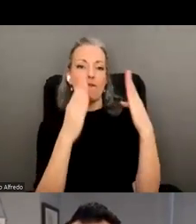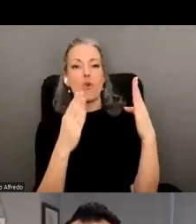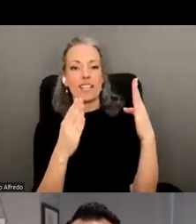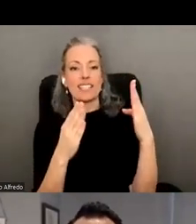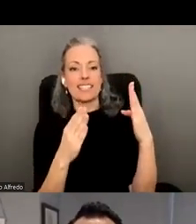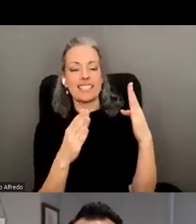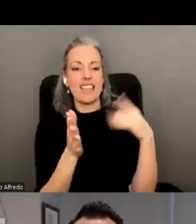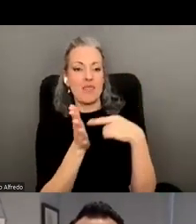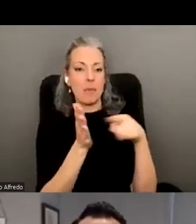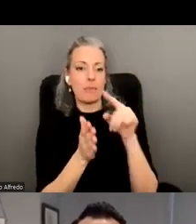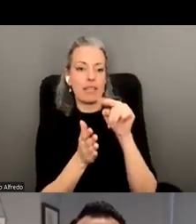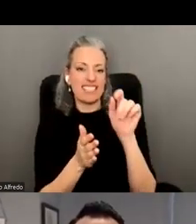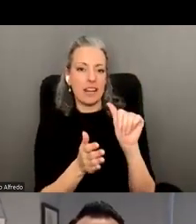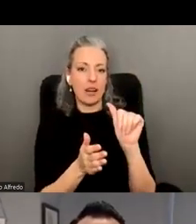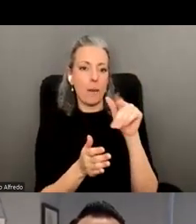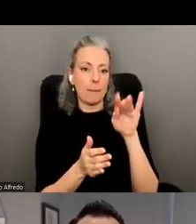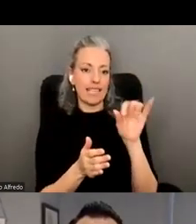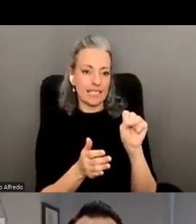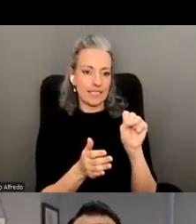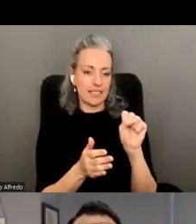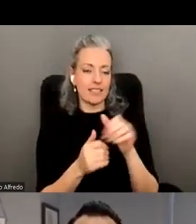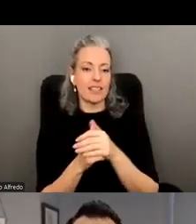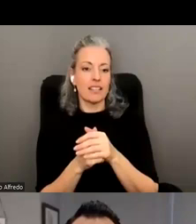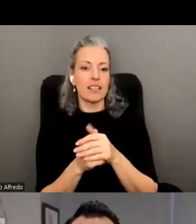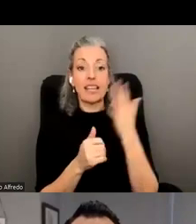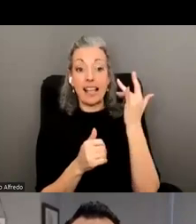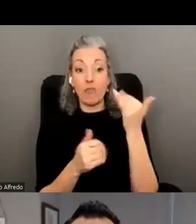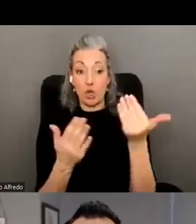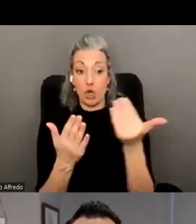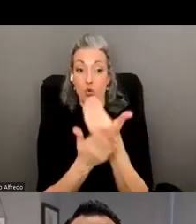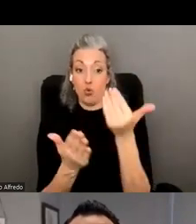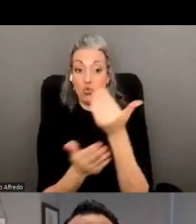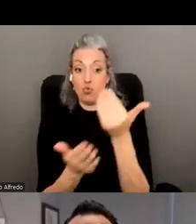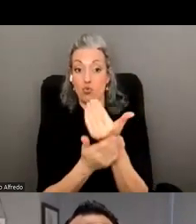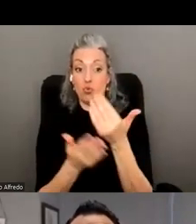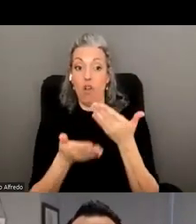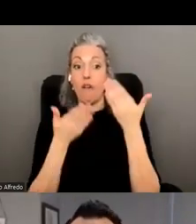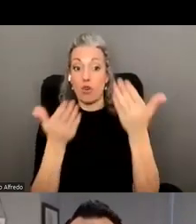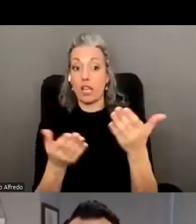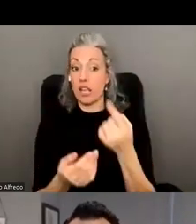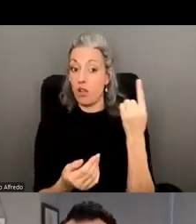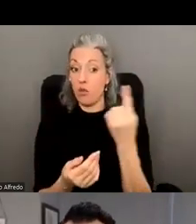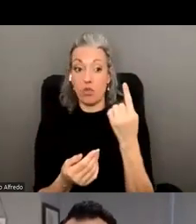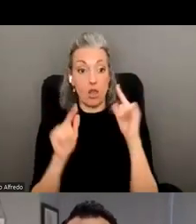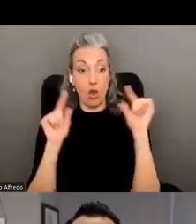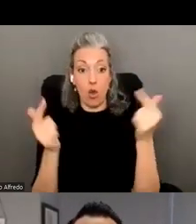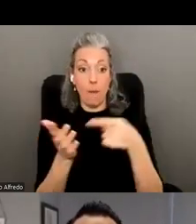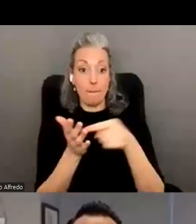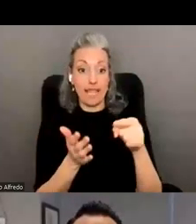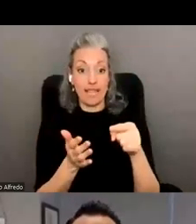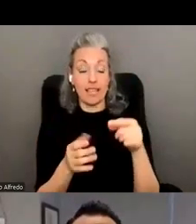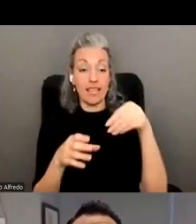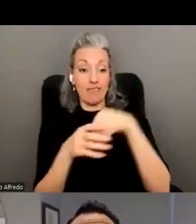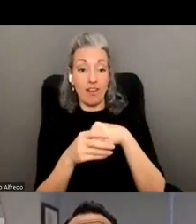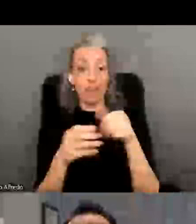payments database, California's all-payer claims database. This is our newest data offering, the only all-payer state-run claims database